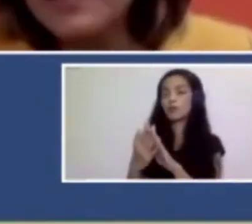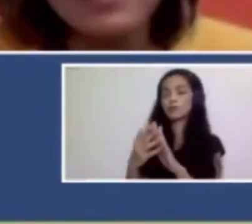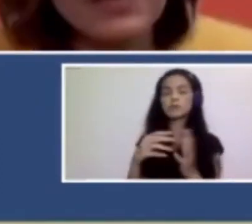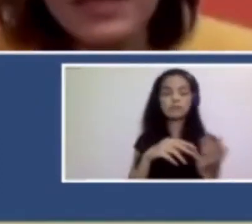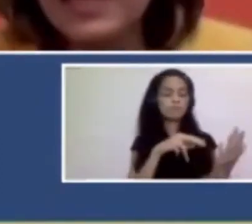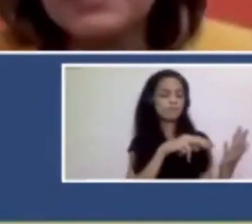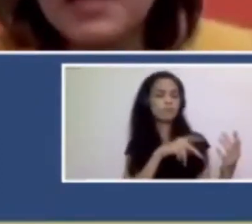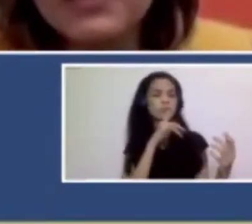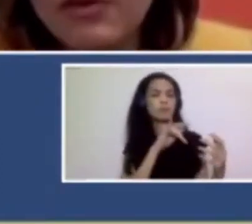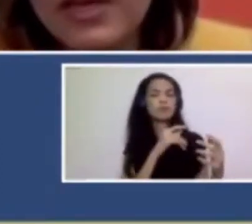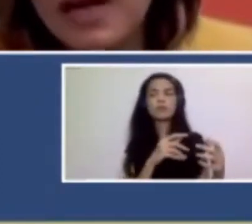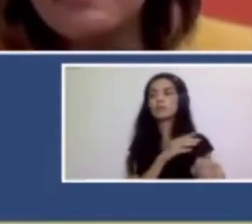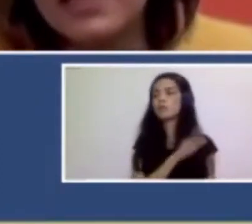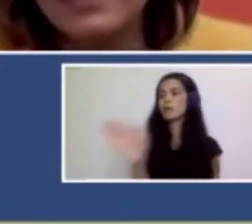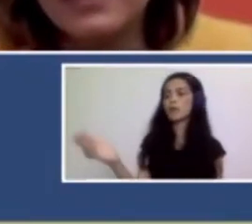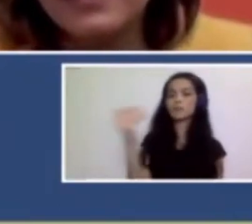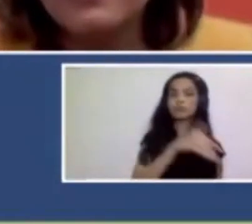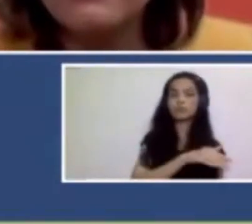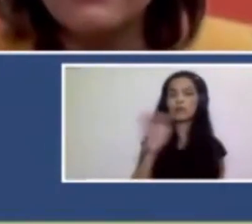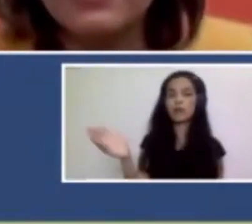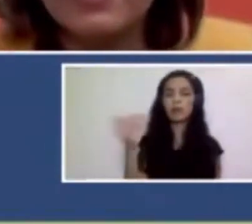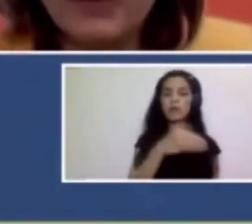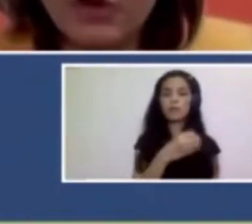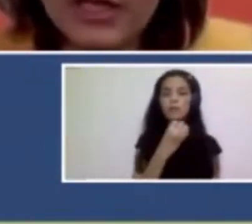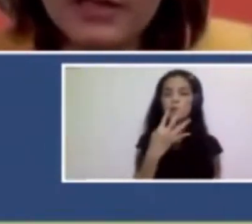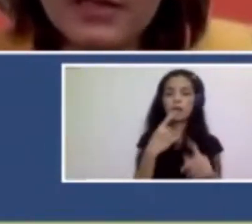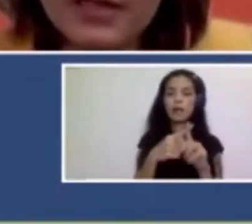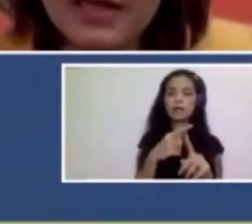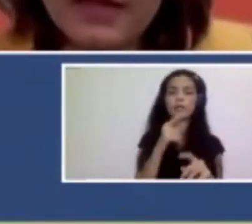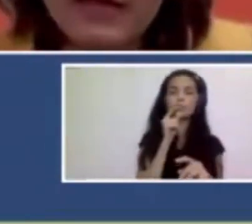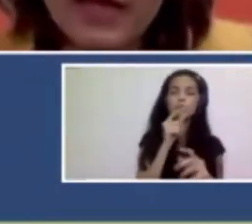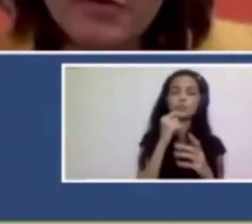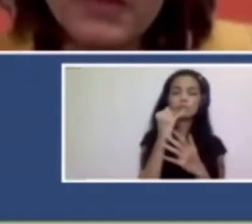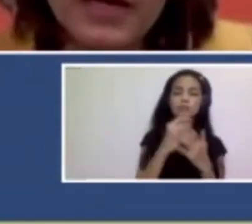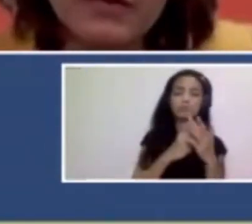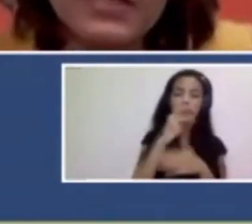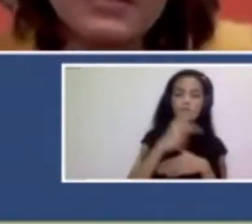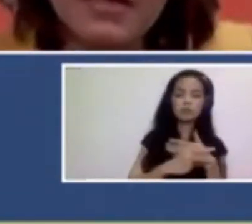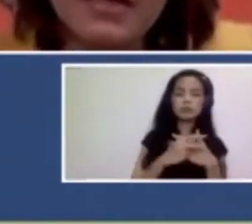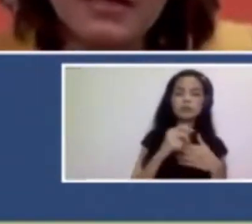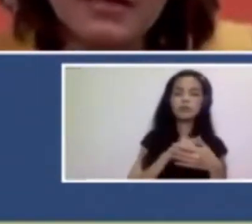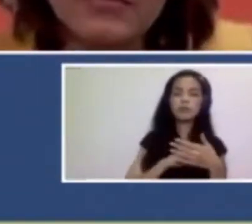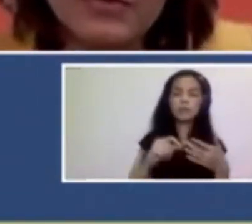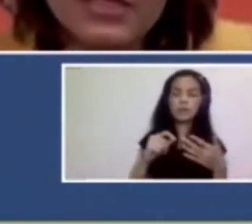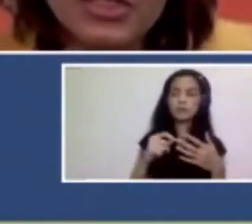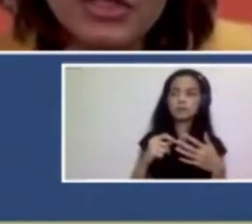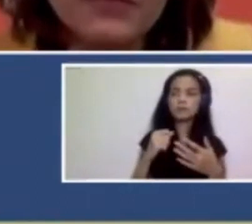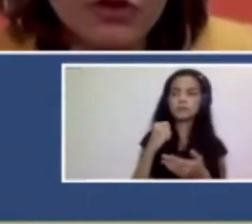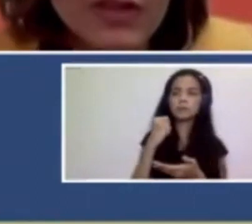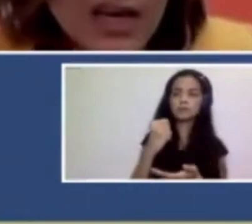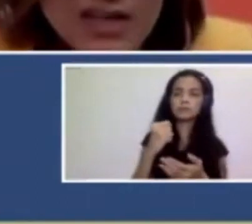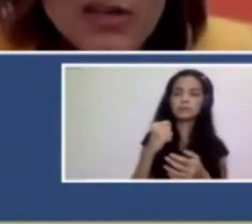back several times. So yeah, for the project, the name of the grant was Research